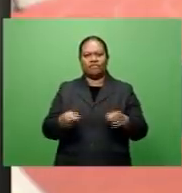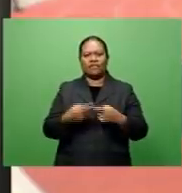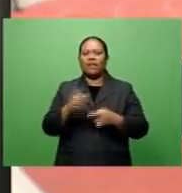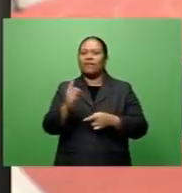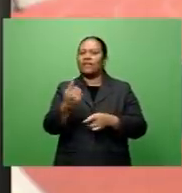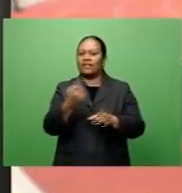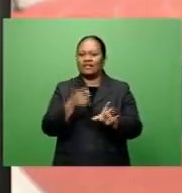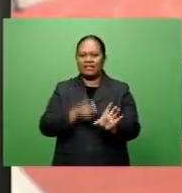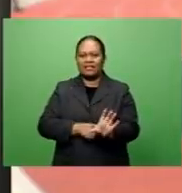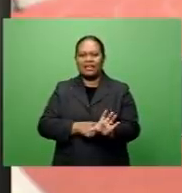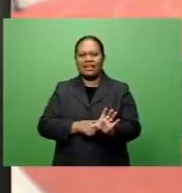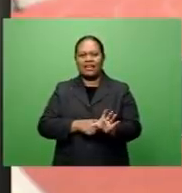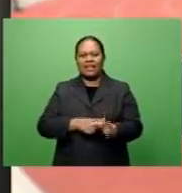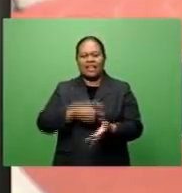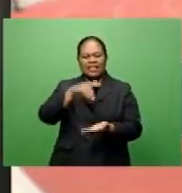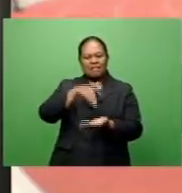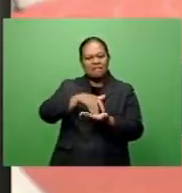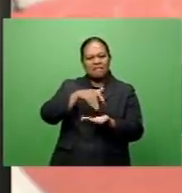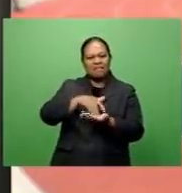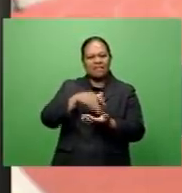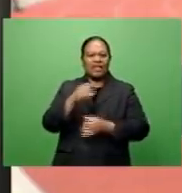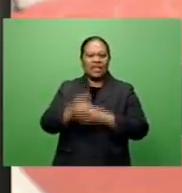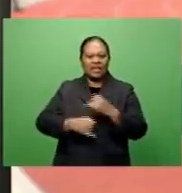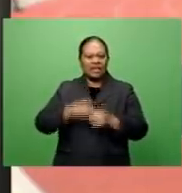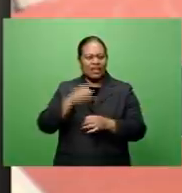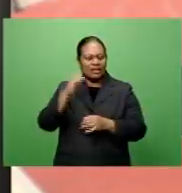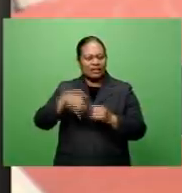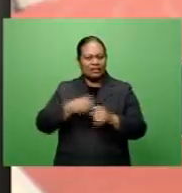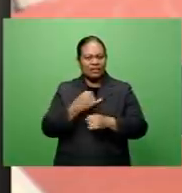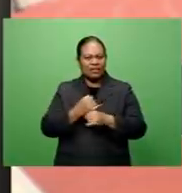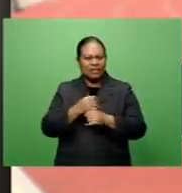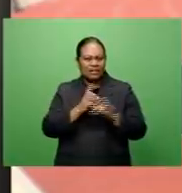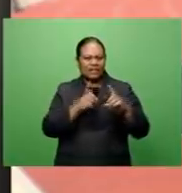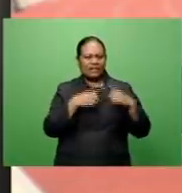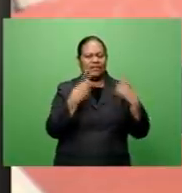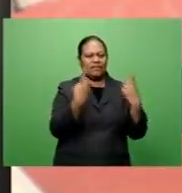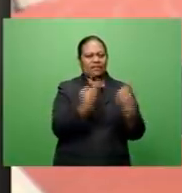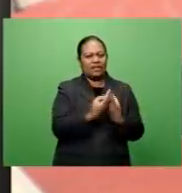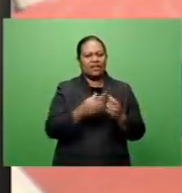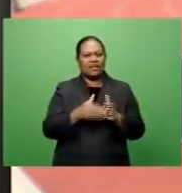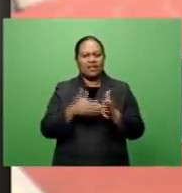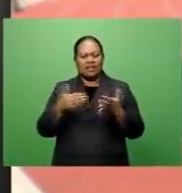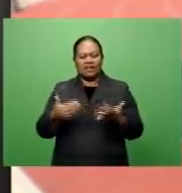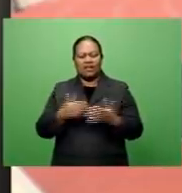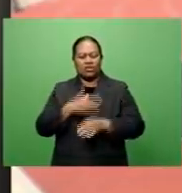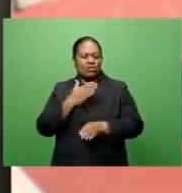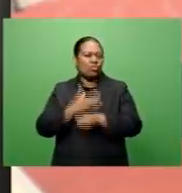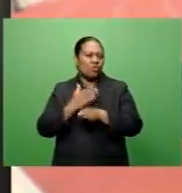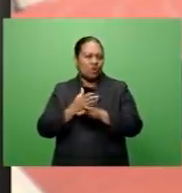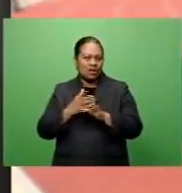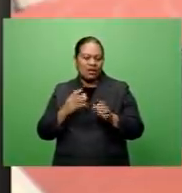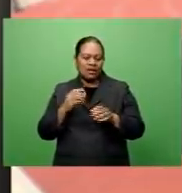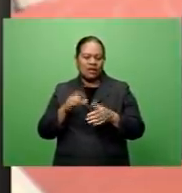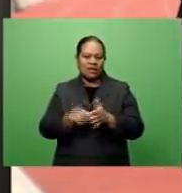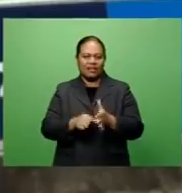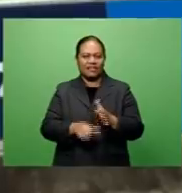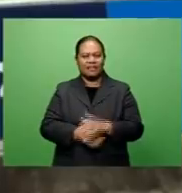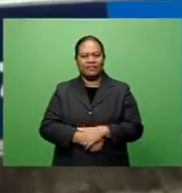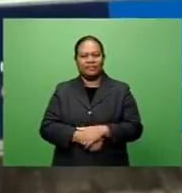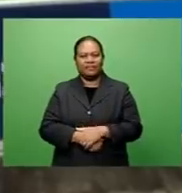in the intermediate division, but he's set his targets high and is adamant of working hard towards it. Caroline Itavi has more.